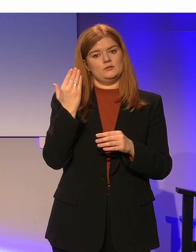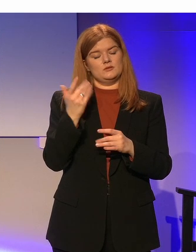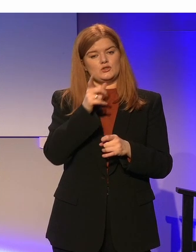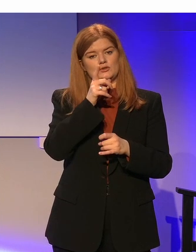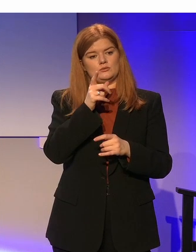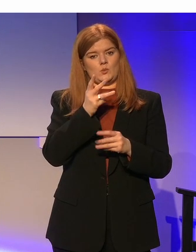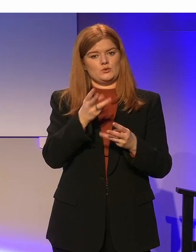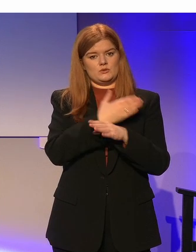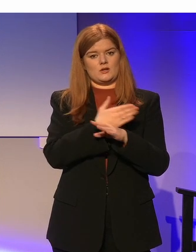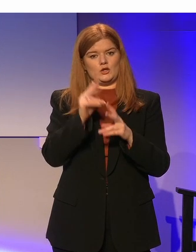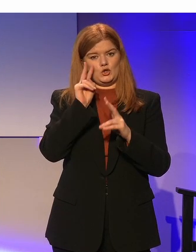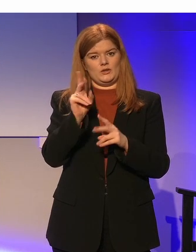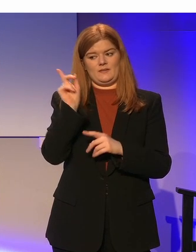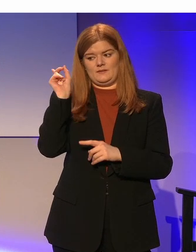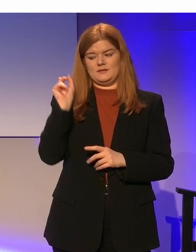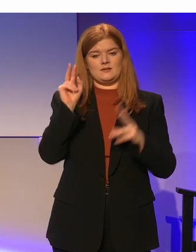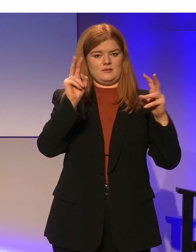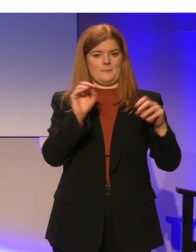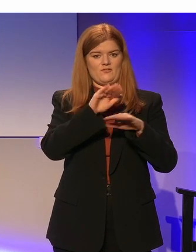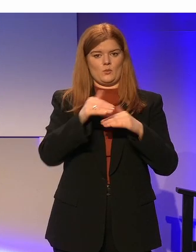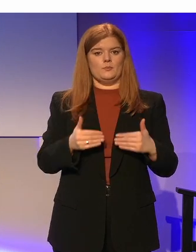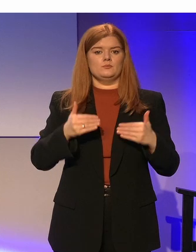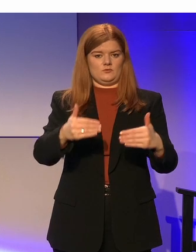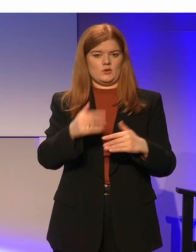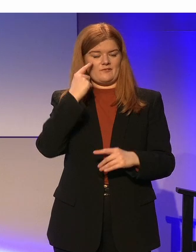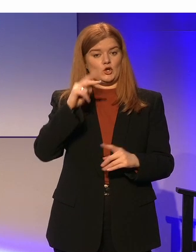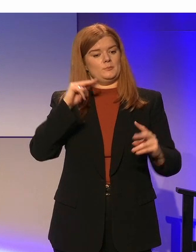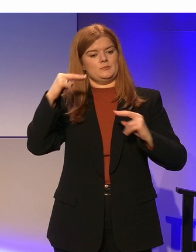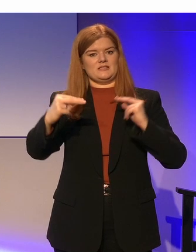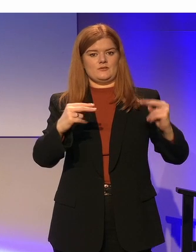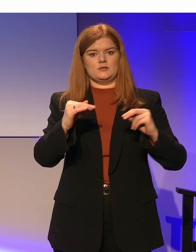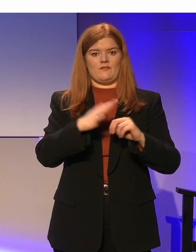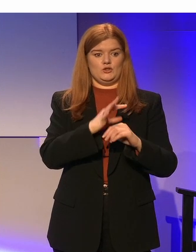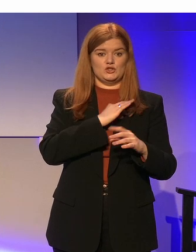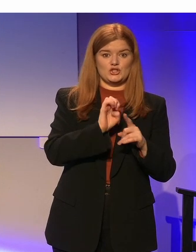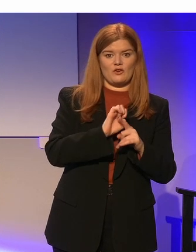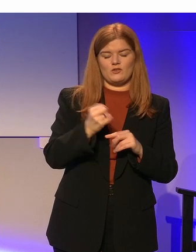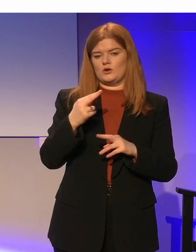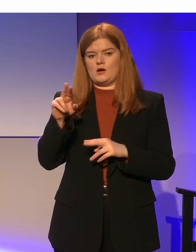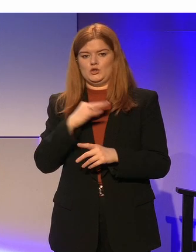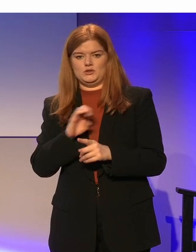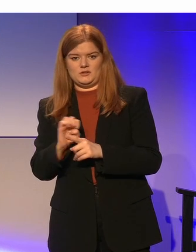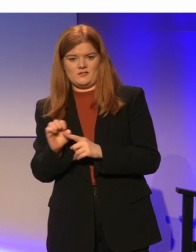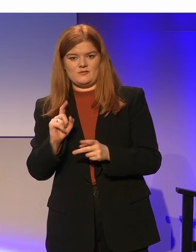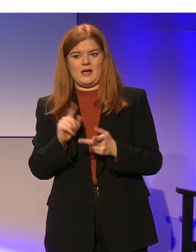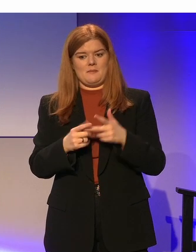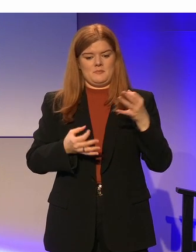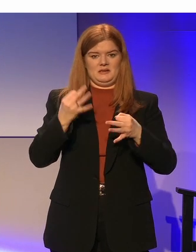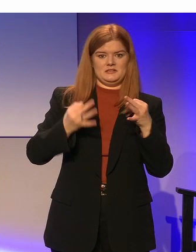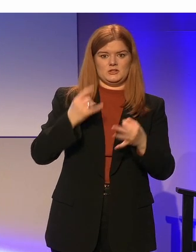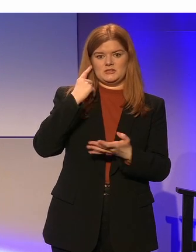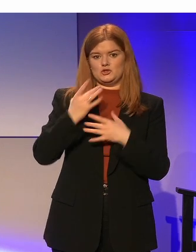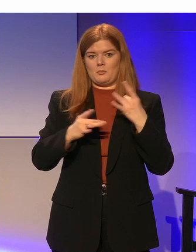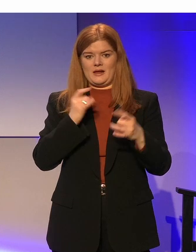earlier to begin looking at this theme before we move on to look at perceptions of sufficiency and insufficiency and bureaucracy